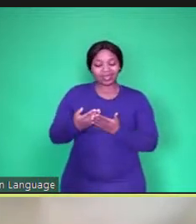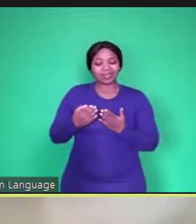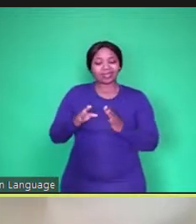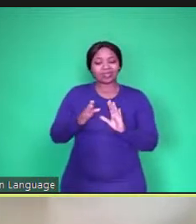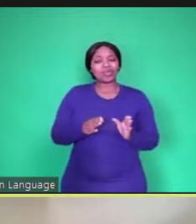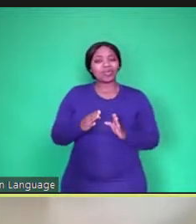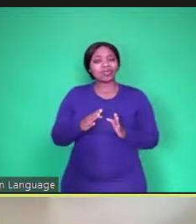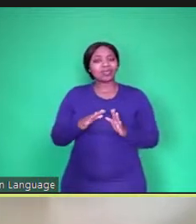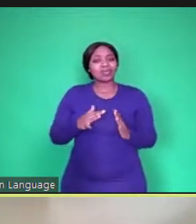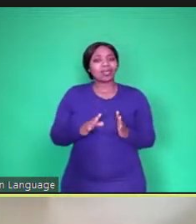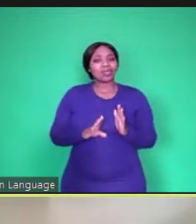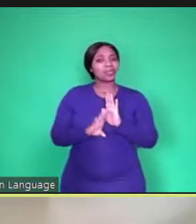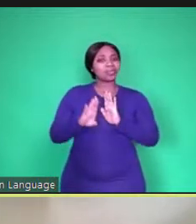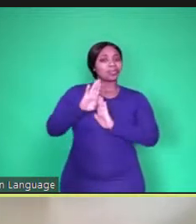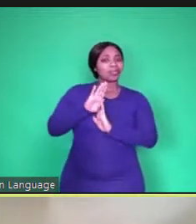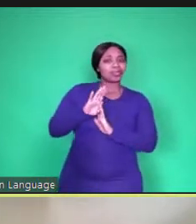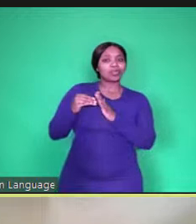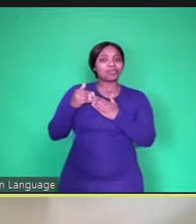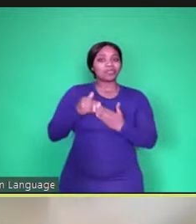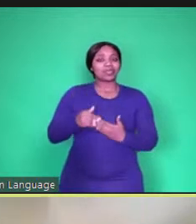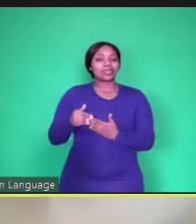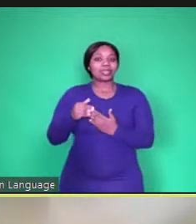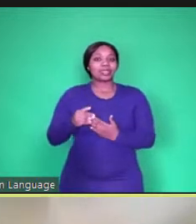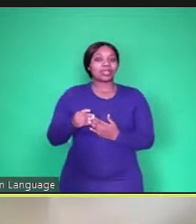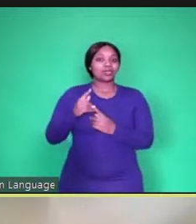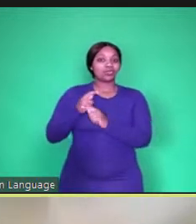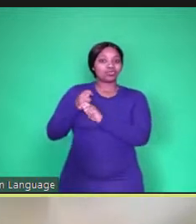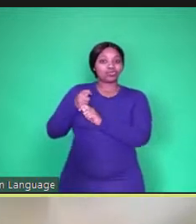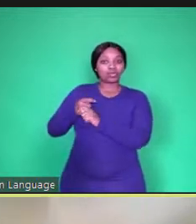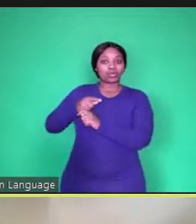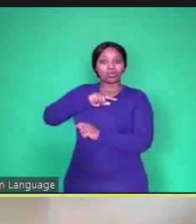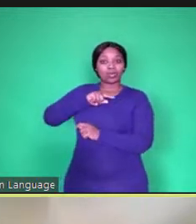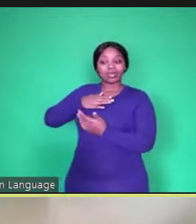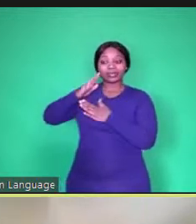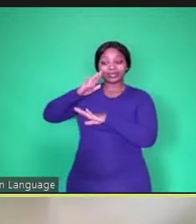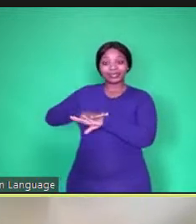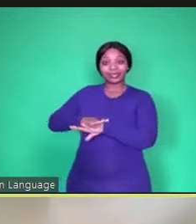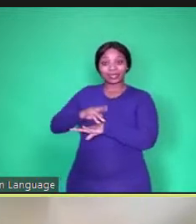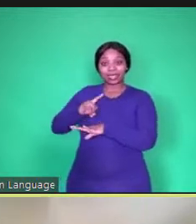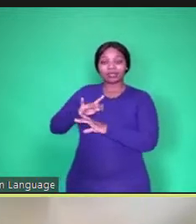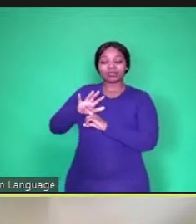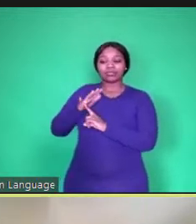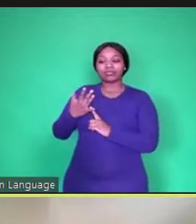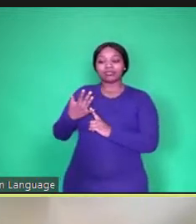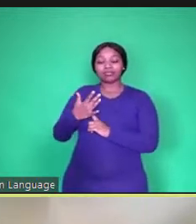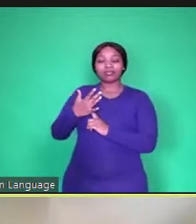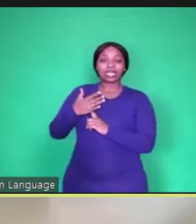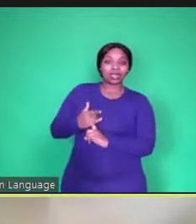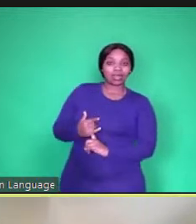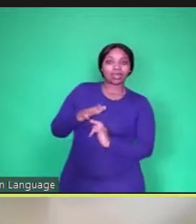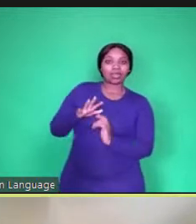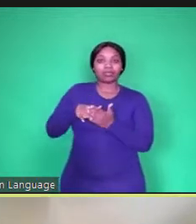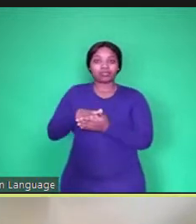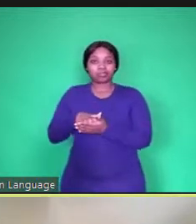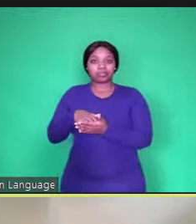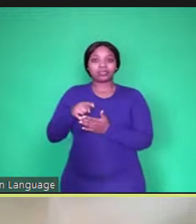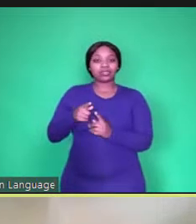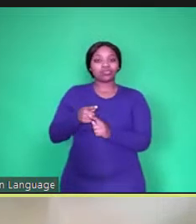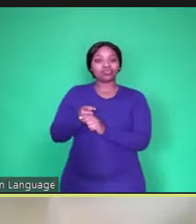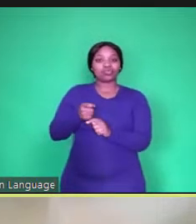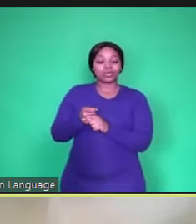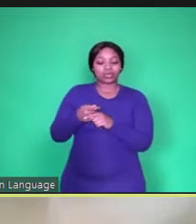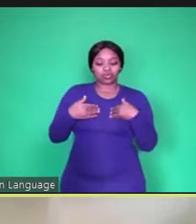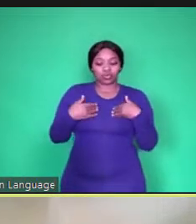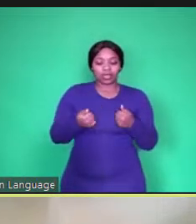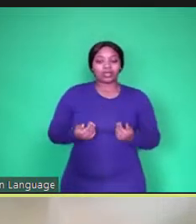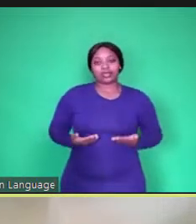have migrated. Sometimes it does compromise treatment or access to health services.